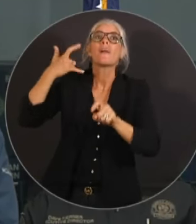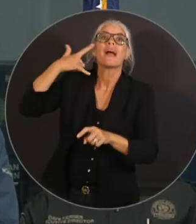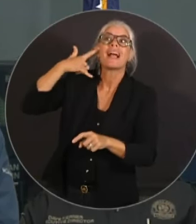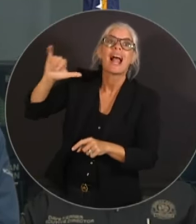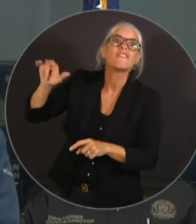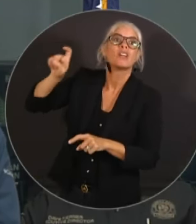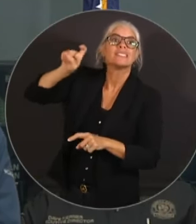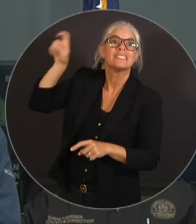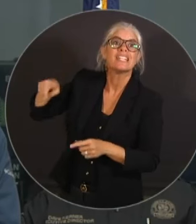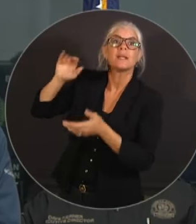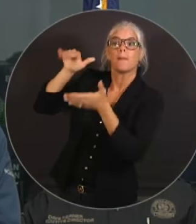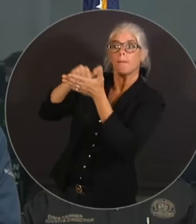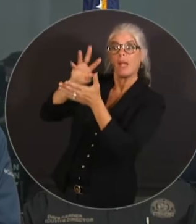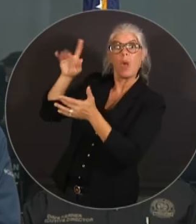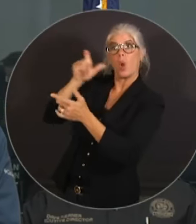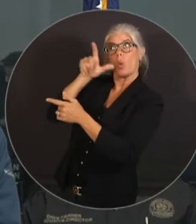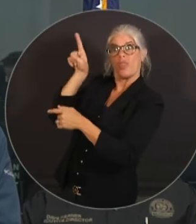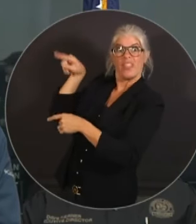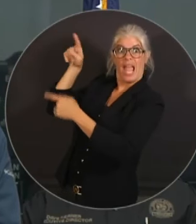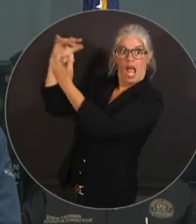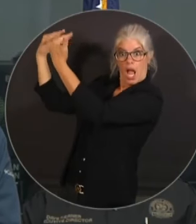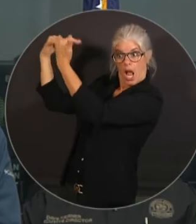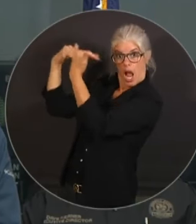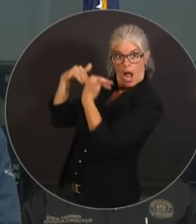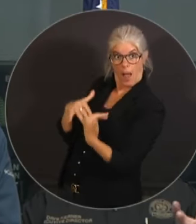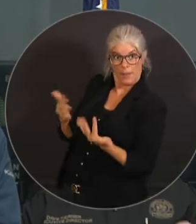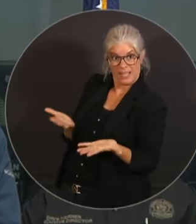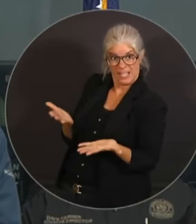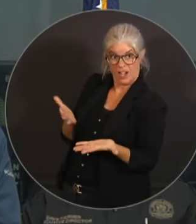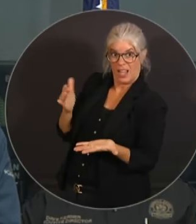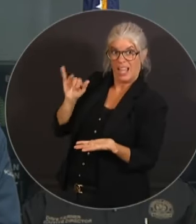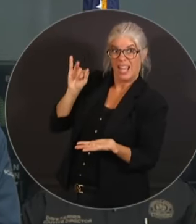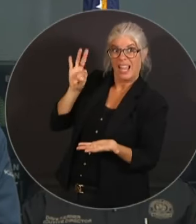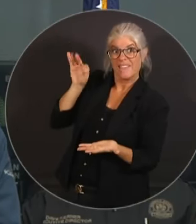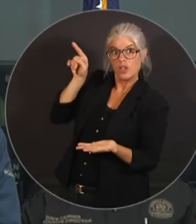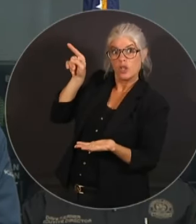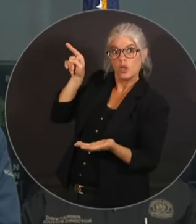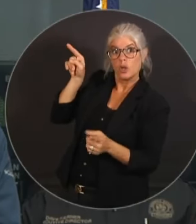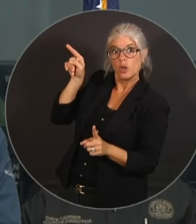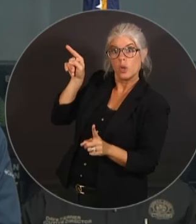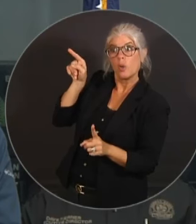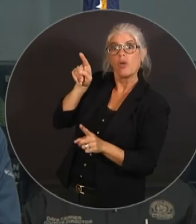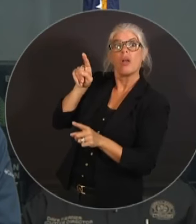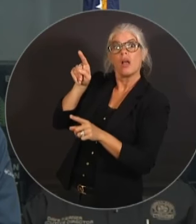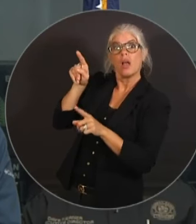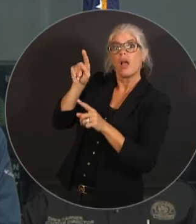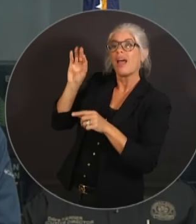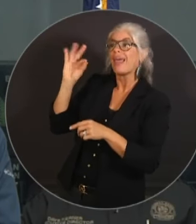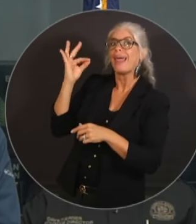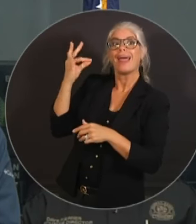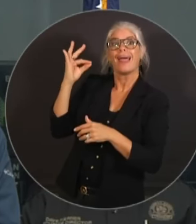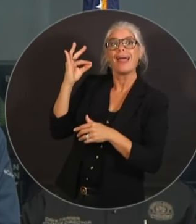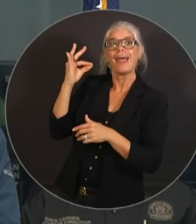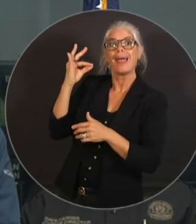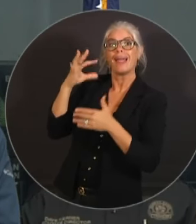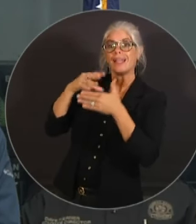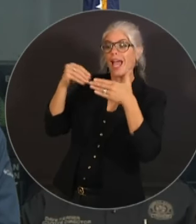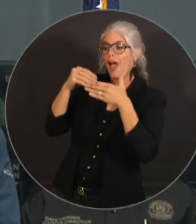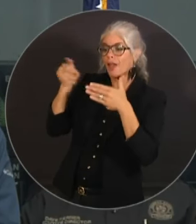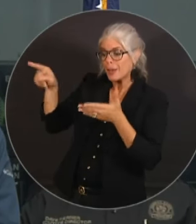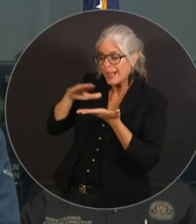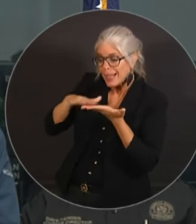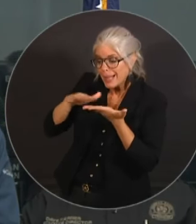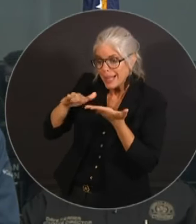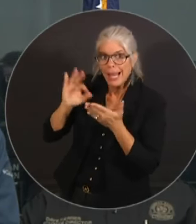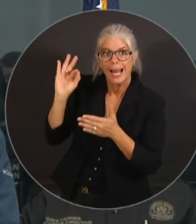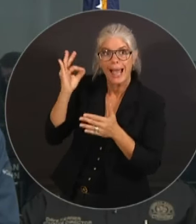Midwest, to come to Florida. If they're only guaranteed, say, $9 a cubic yard, there's not really an incentive for them to get on the road